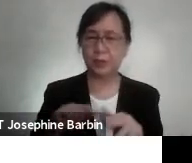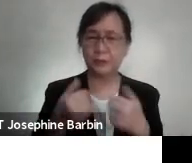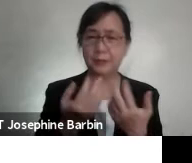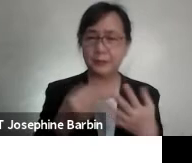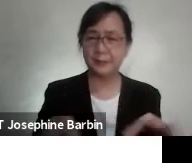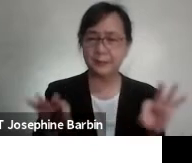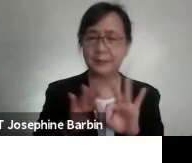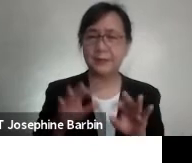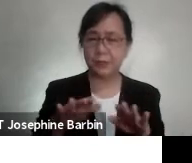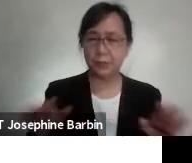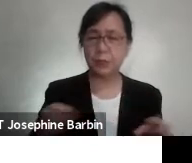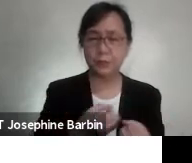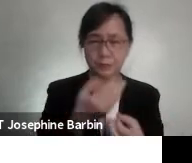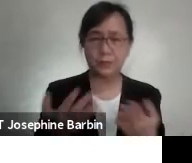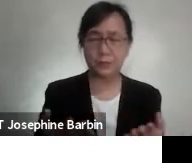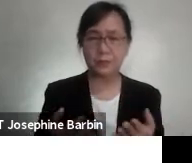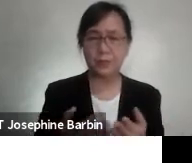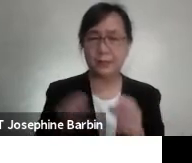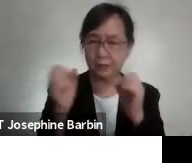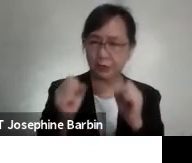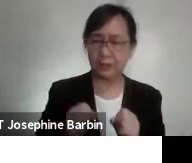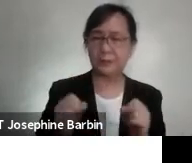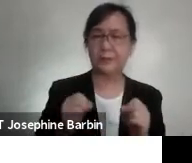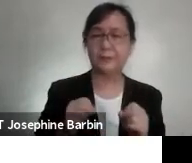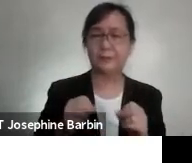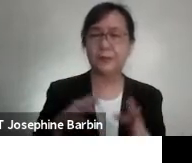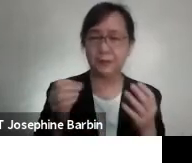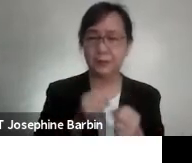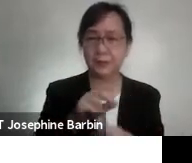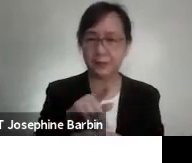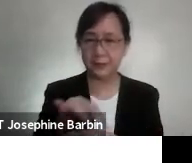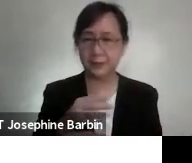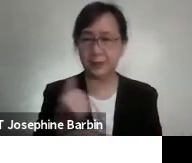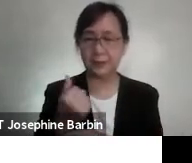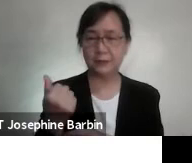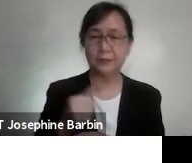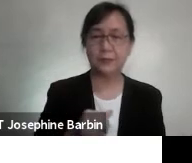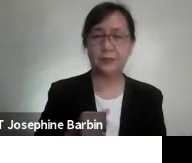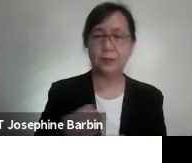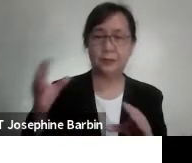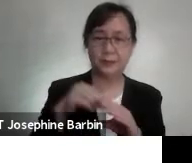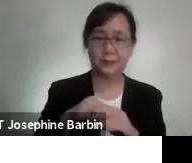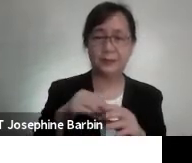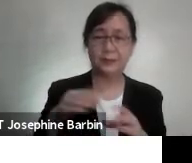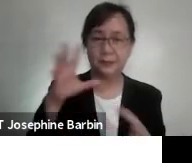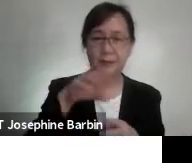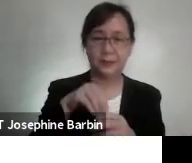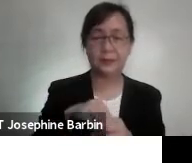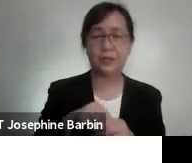children's contributions have been to shaping the advice for states and others that is contained in the General